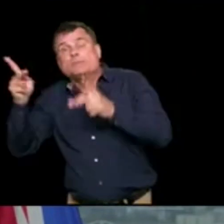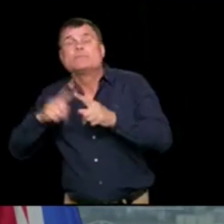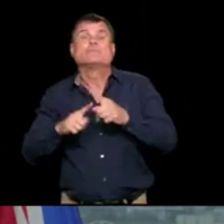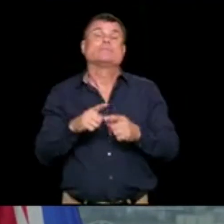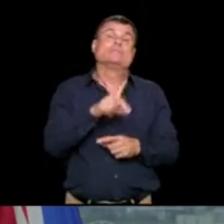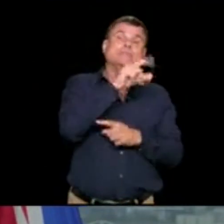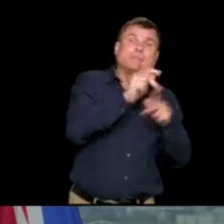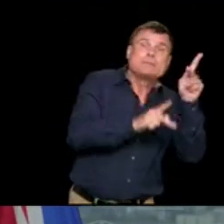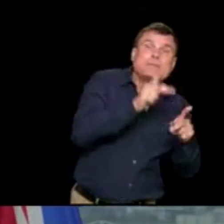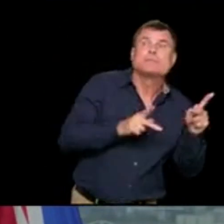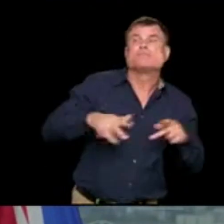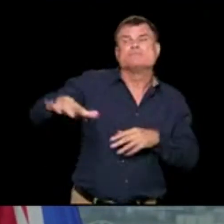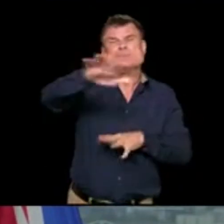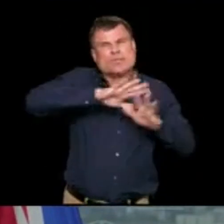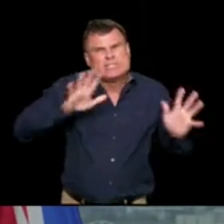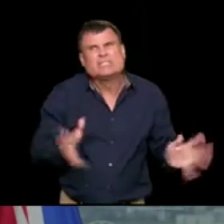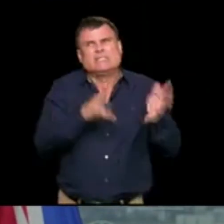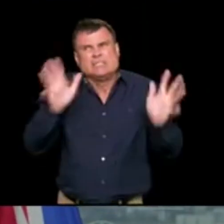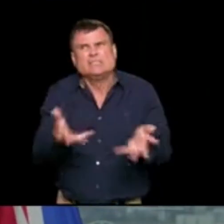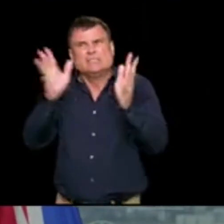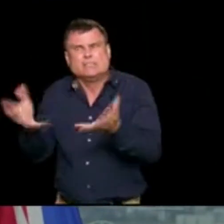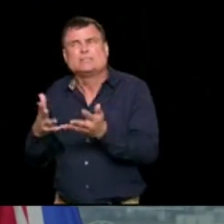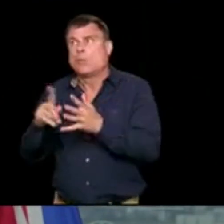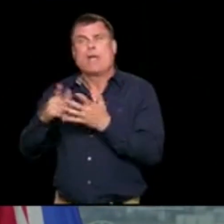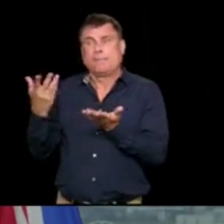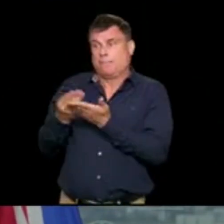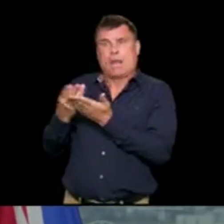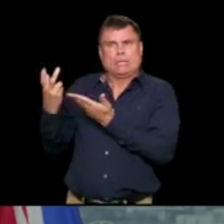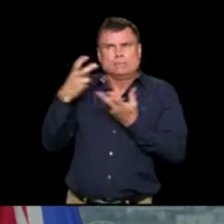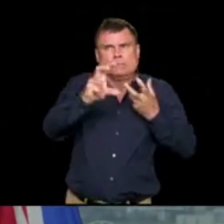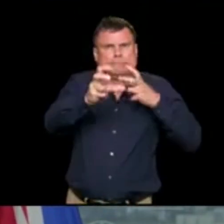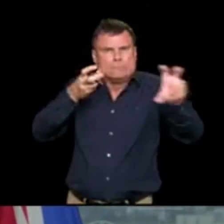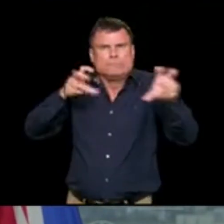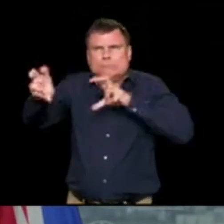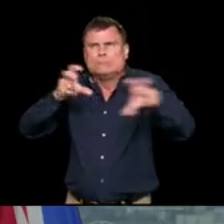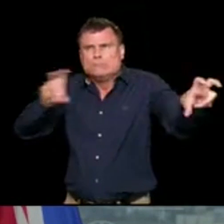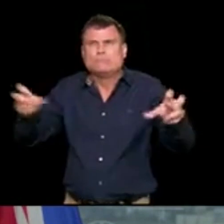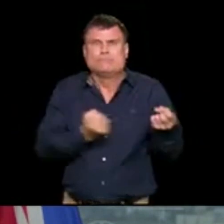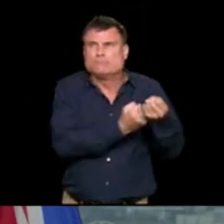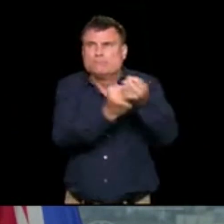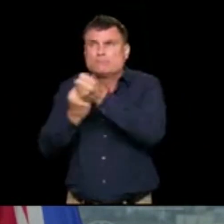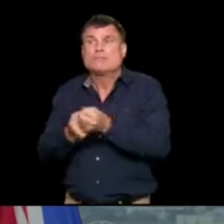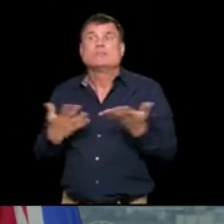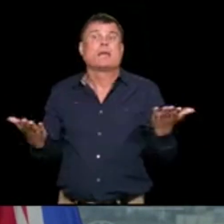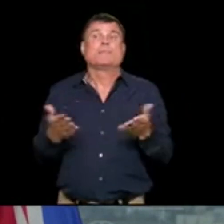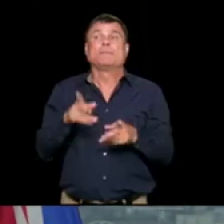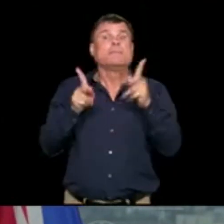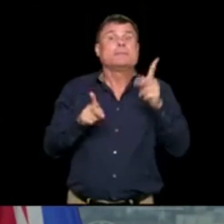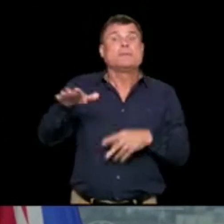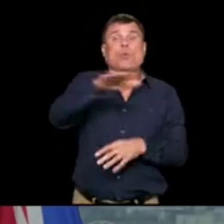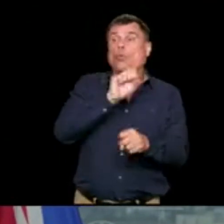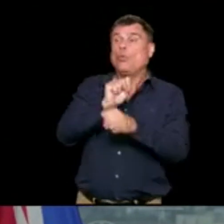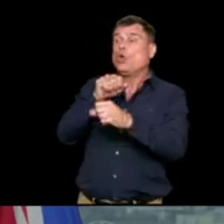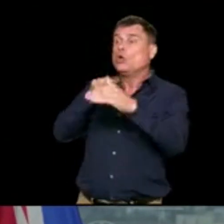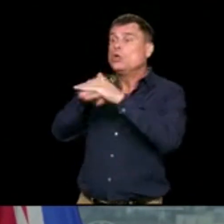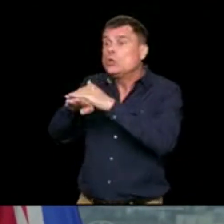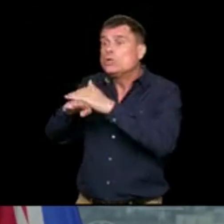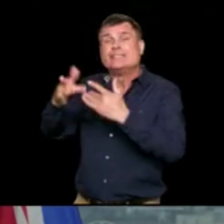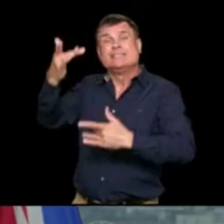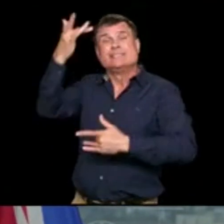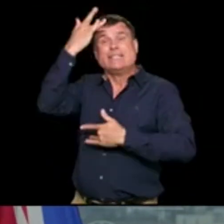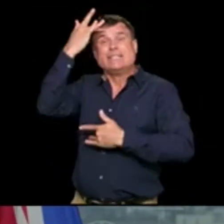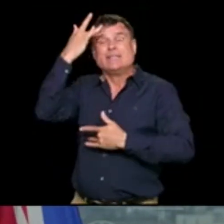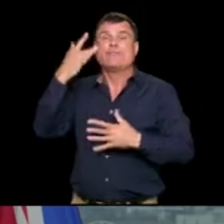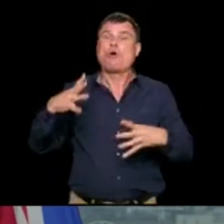includes investments in key priority areas, priorities for Canadians, like supporting those who do not have paid sick leave and ensuring